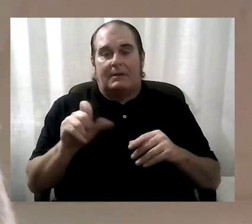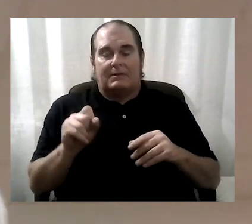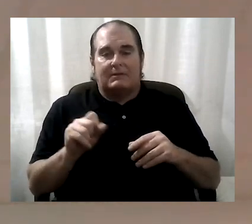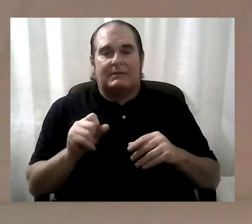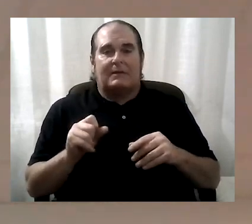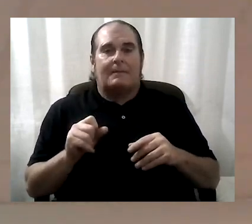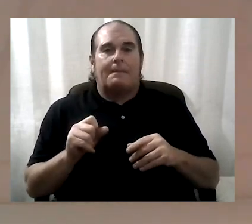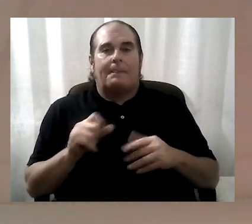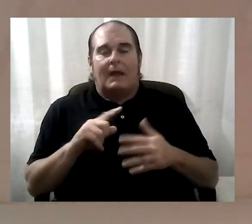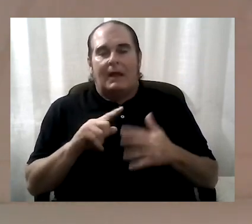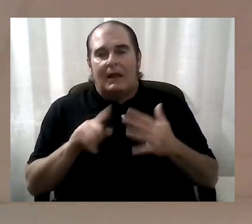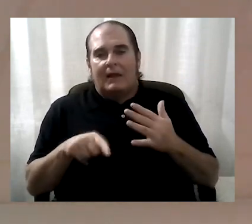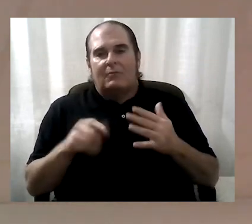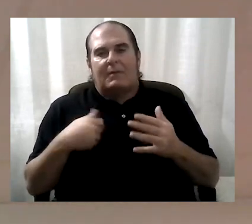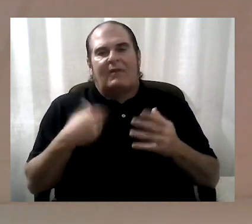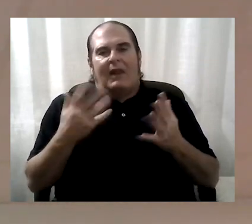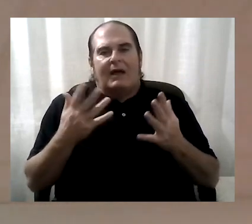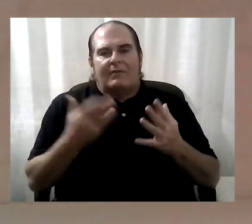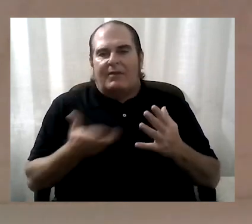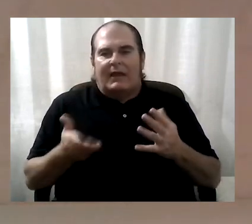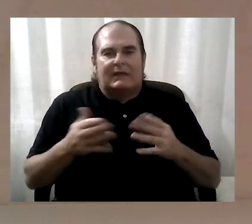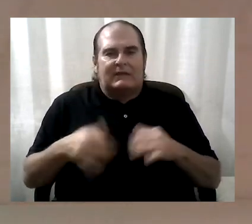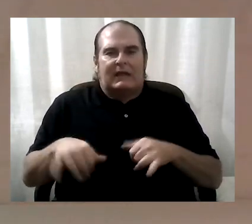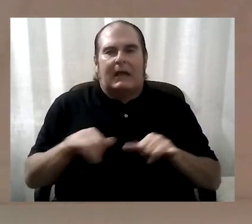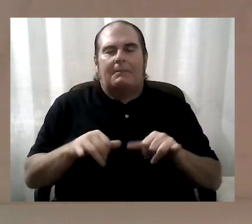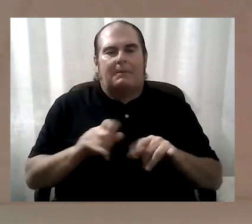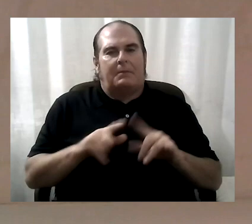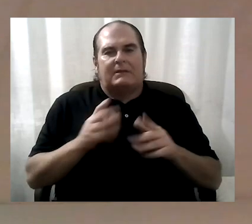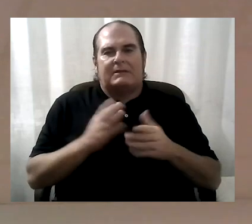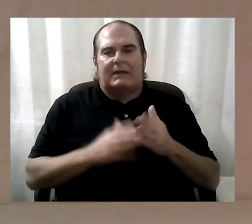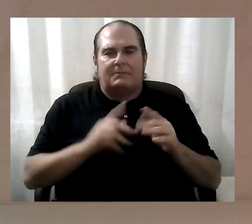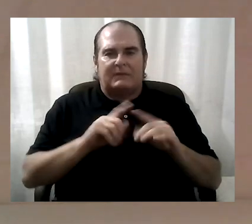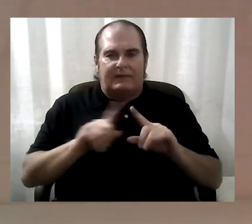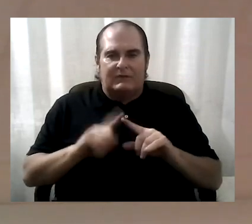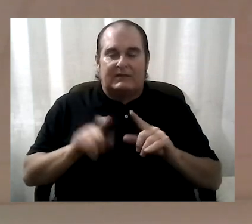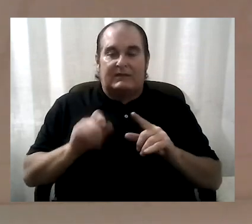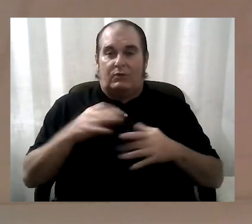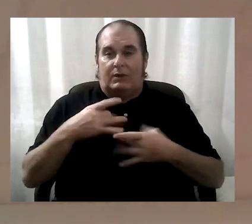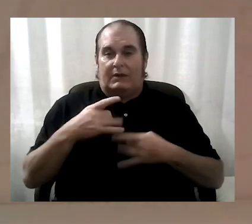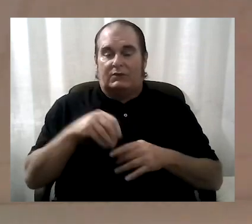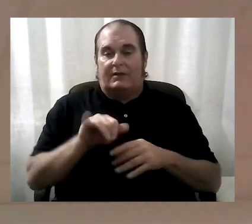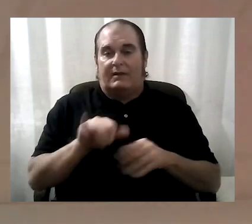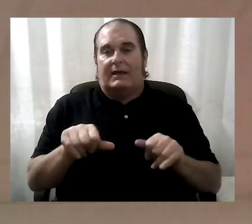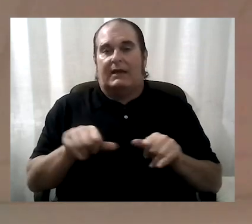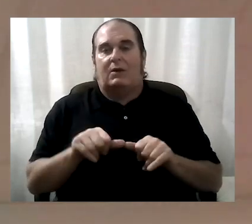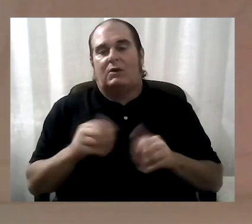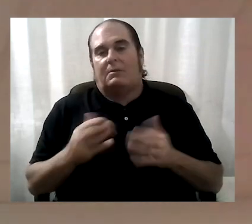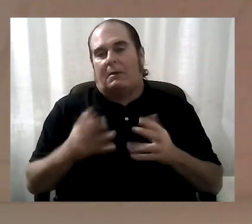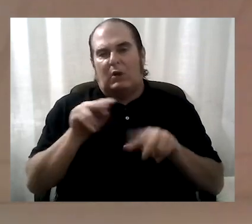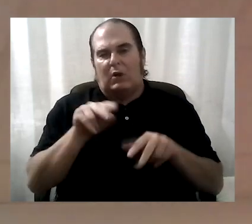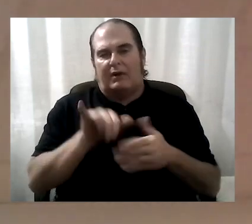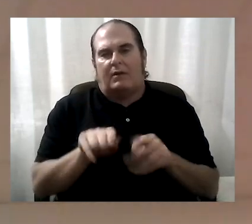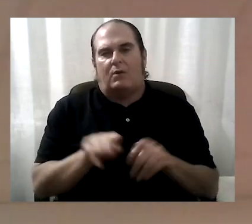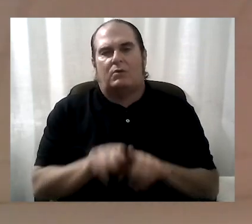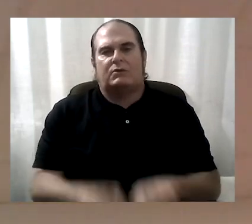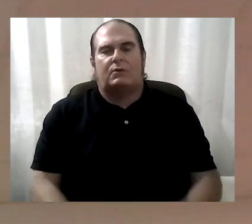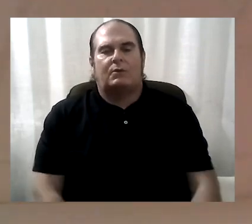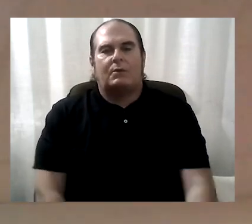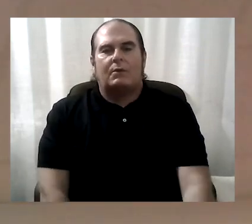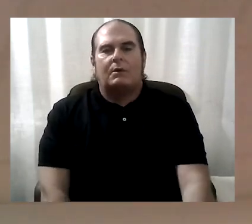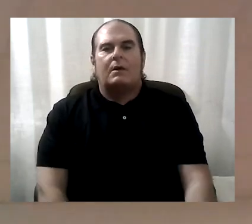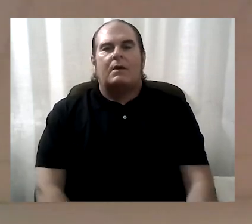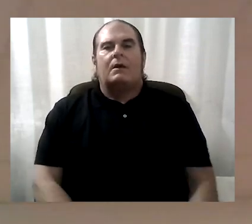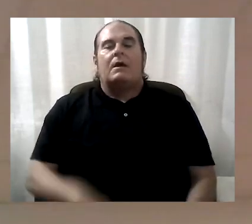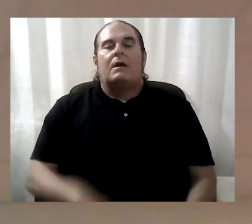but some differences. So if you're really interested in that area, it might be something you want to look into. Voter registration is another